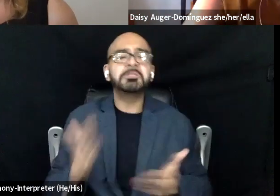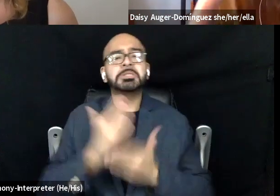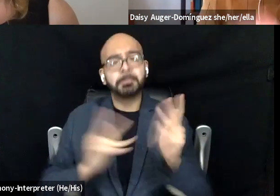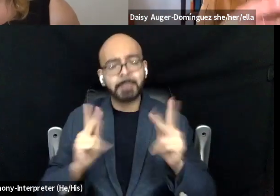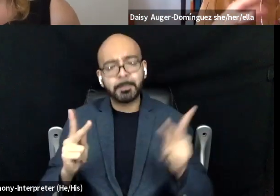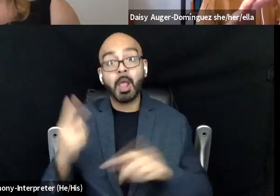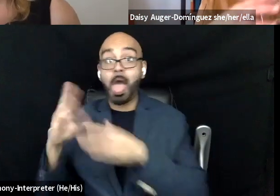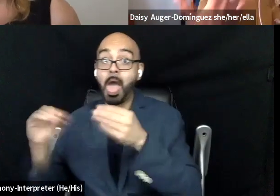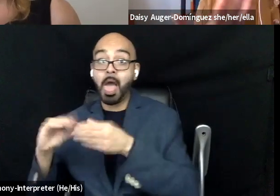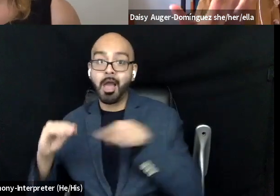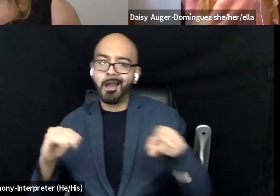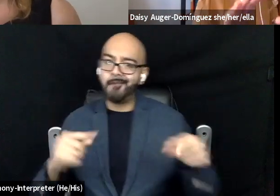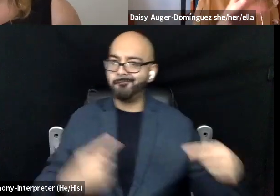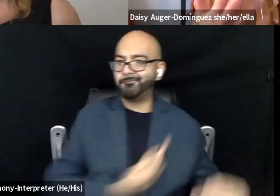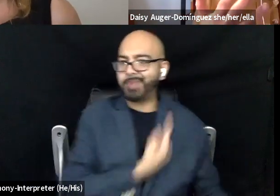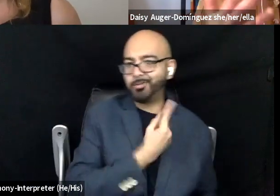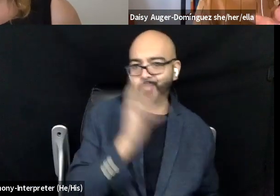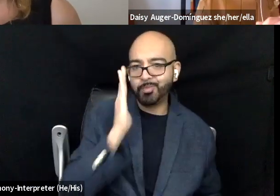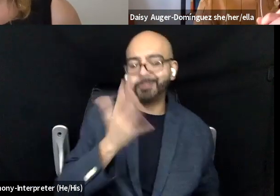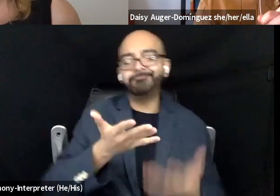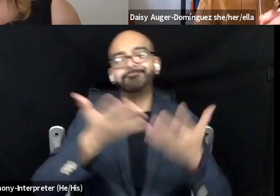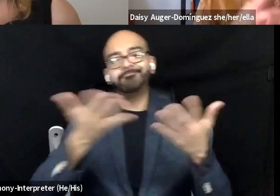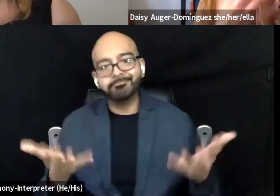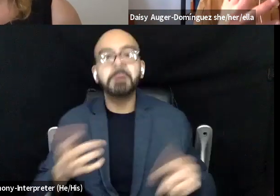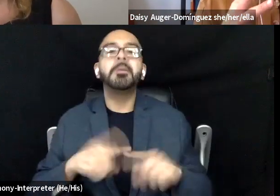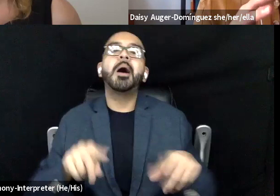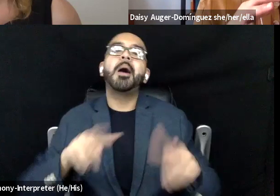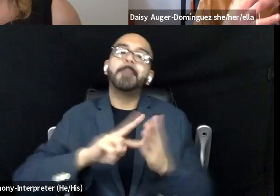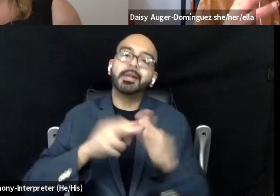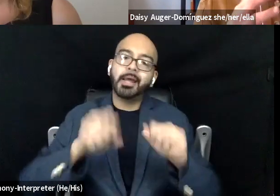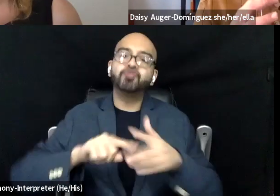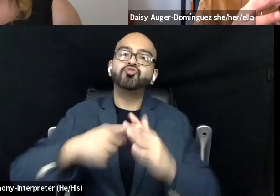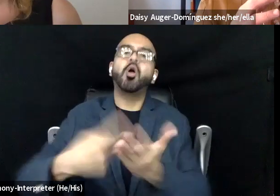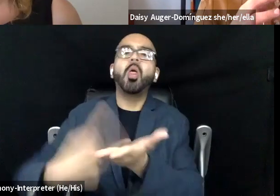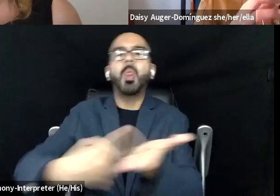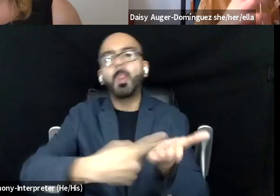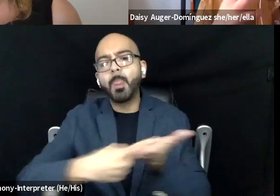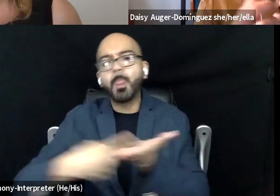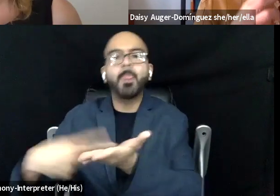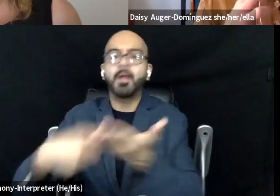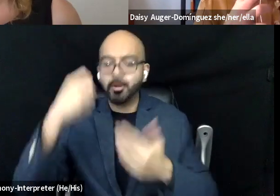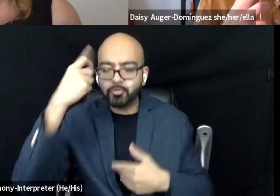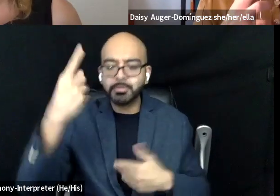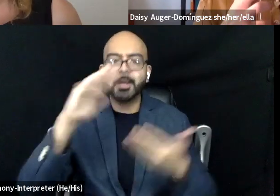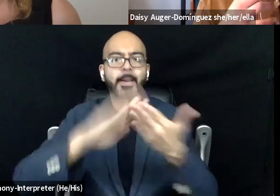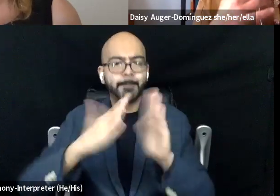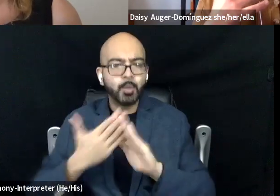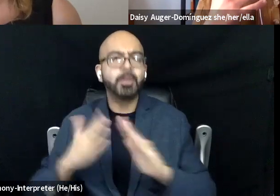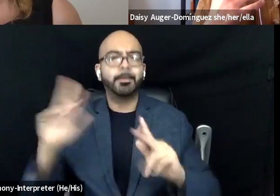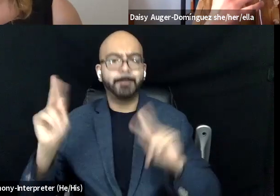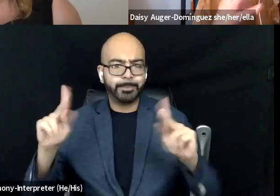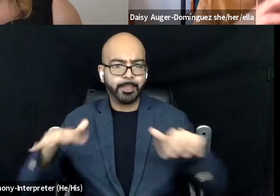not, but that creates a space for dialogue and for understanding a community and a group of folks